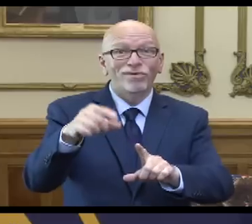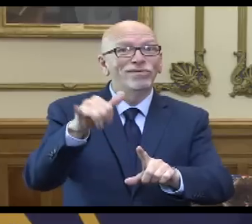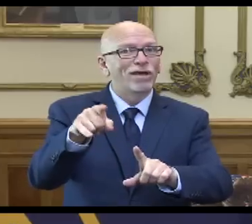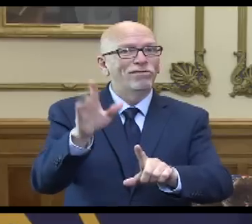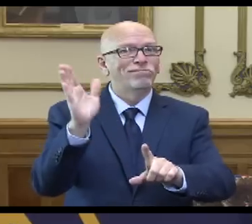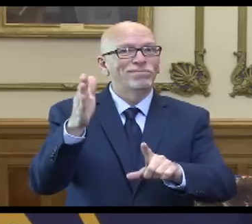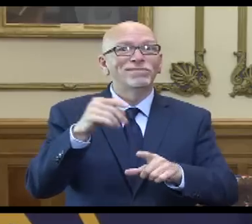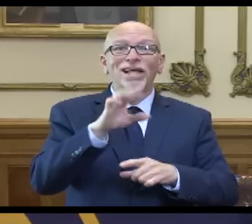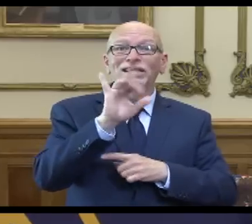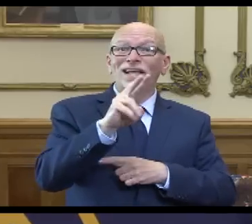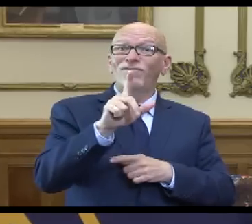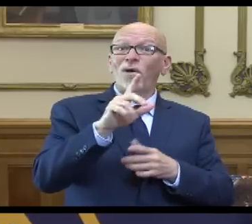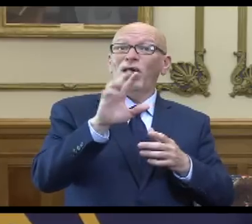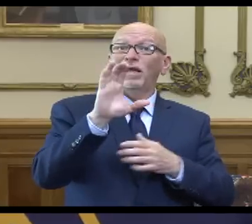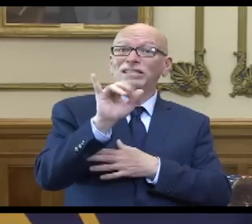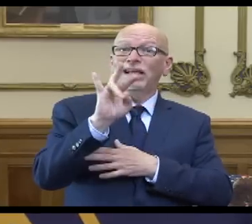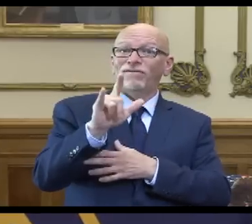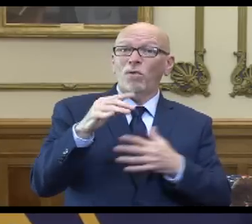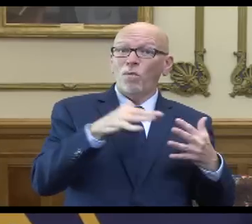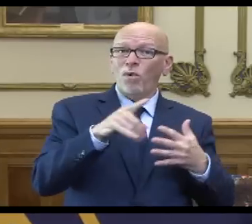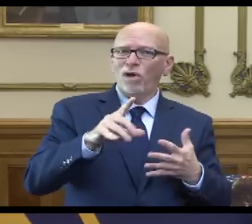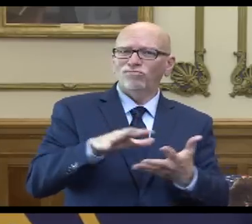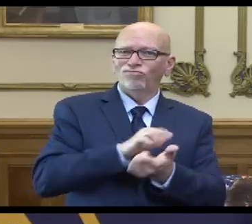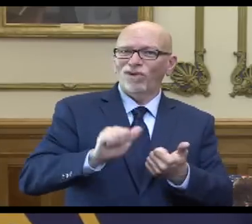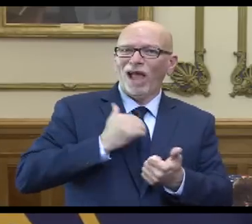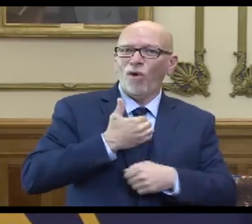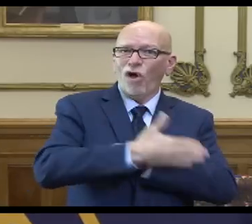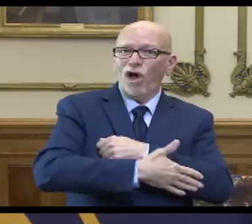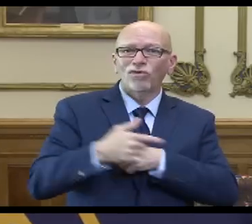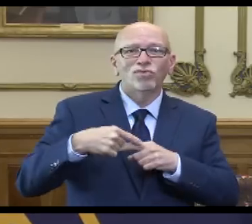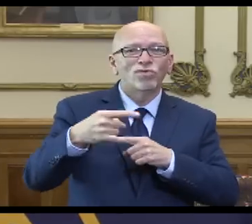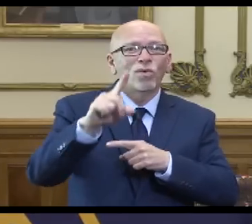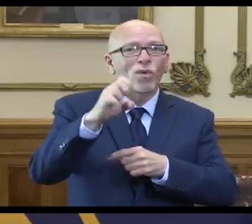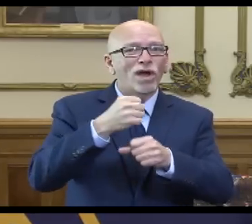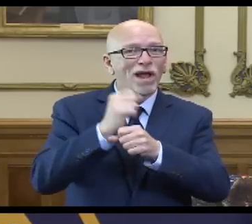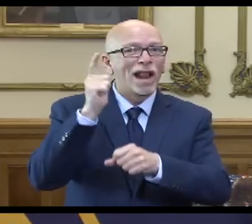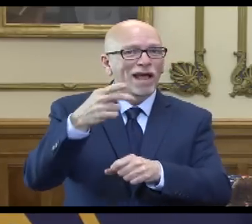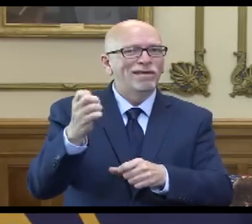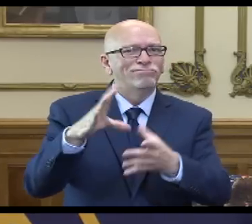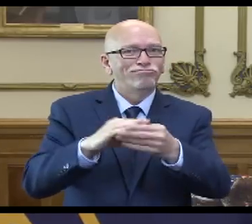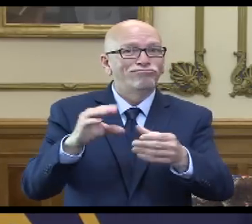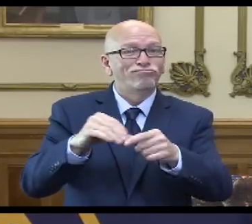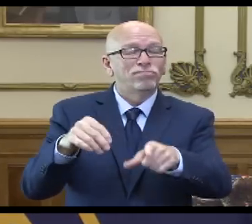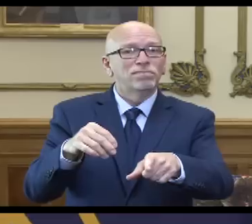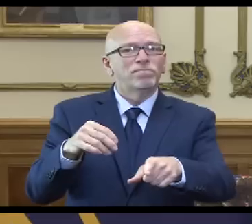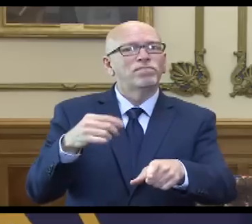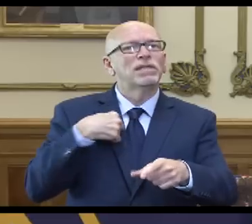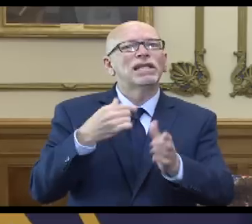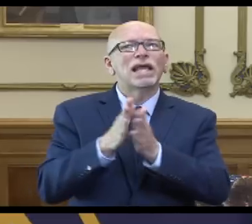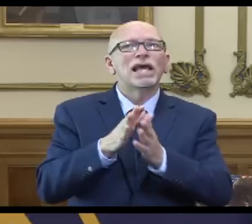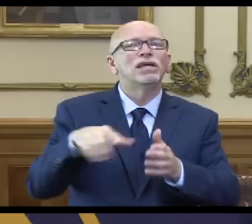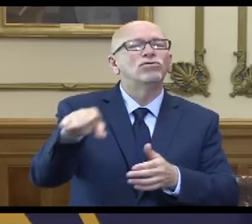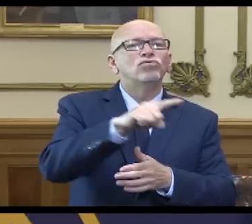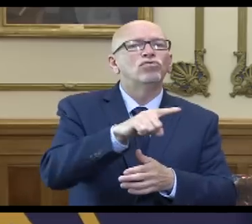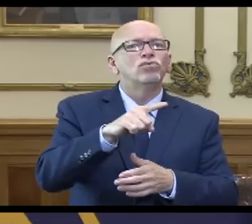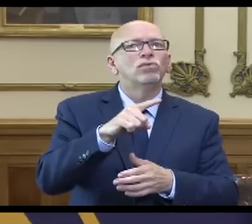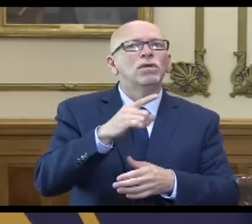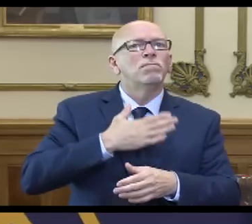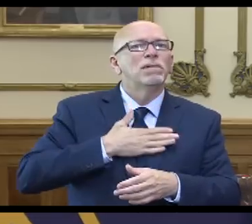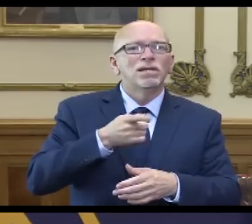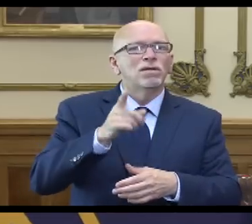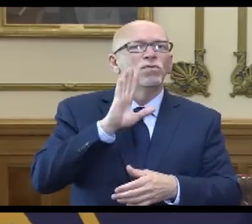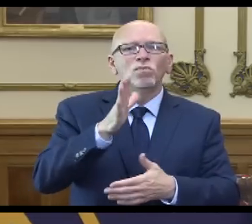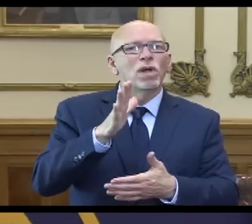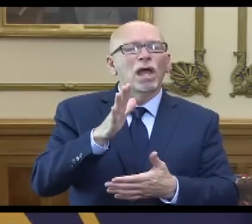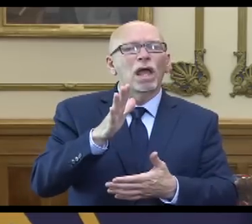tear our country apart. And so I would just ask, it will do you good. I don't care who